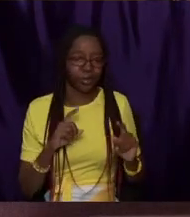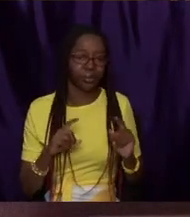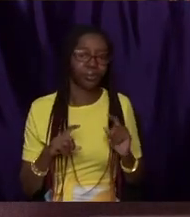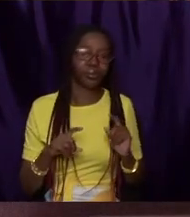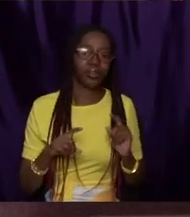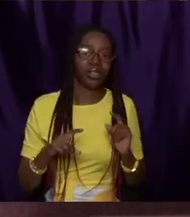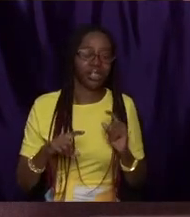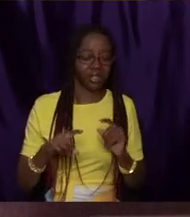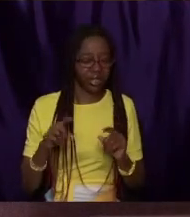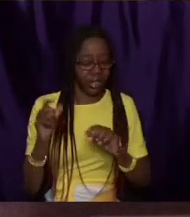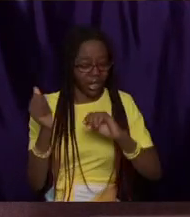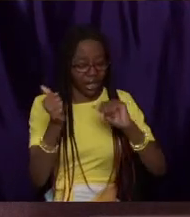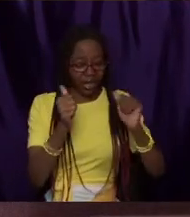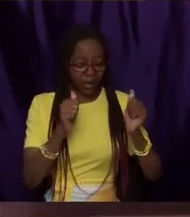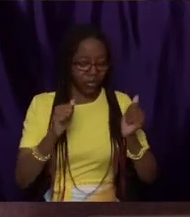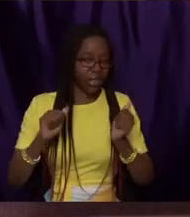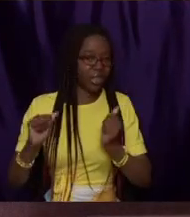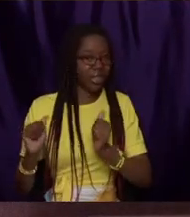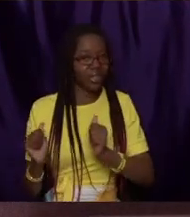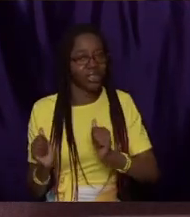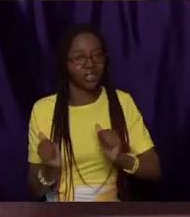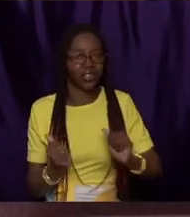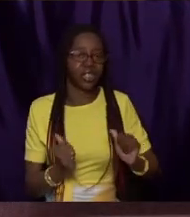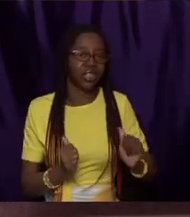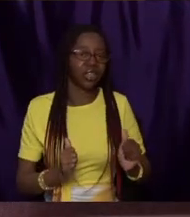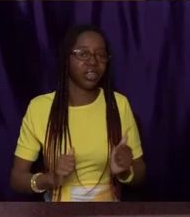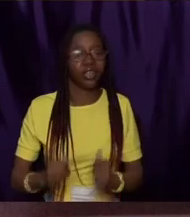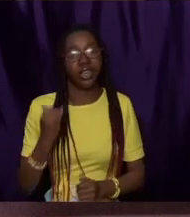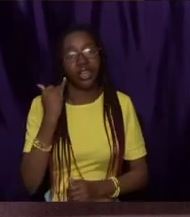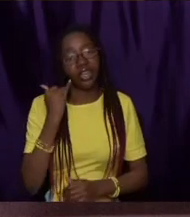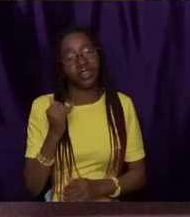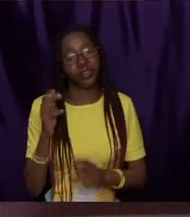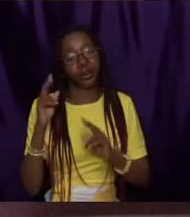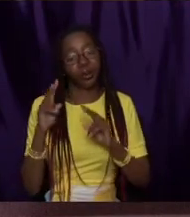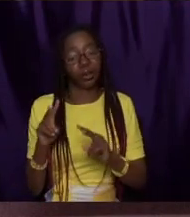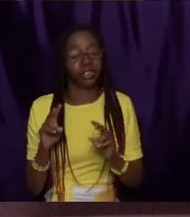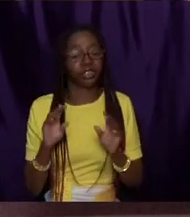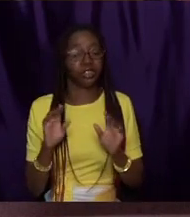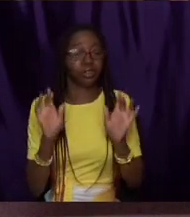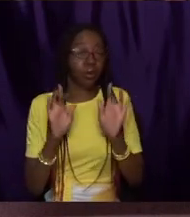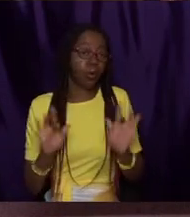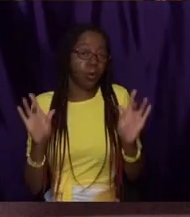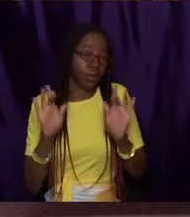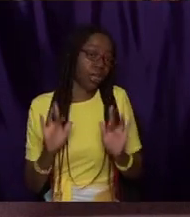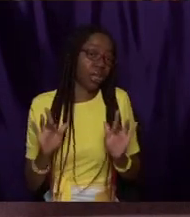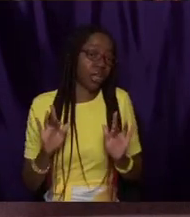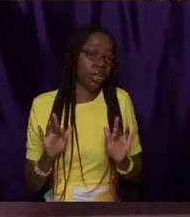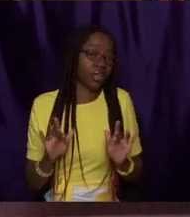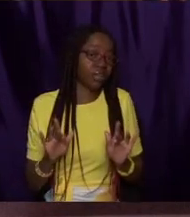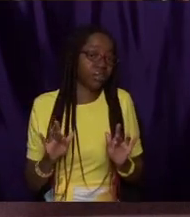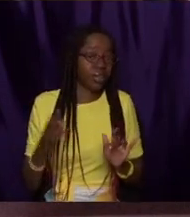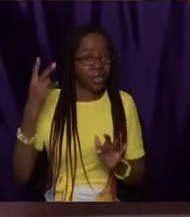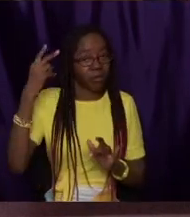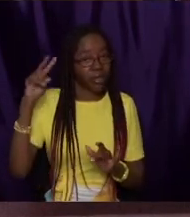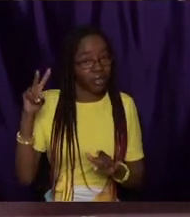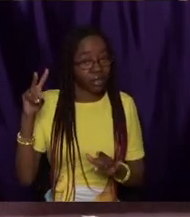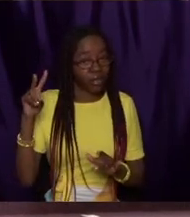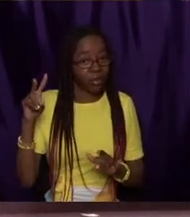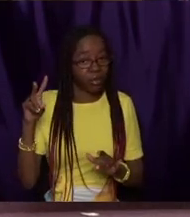If you're online, if you're watching in New Mexico, if you're watching in New